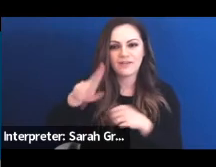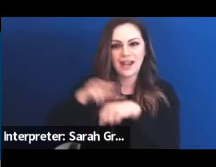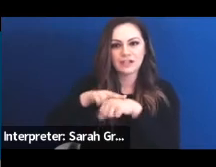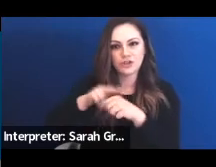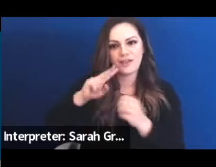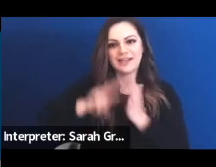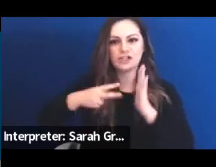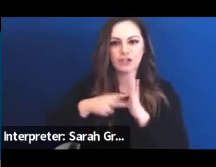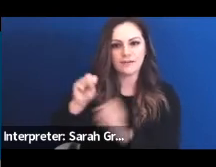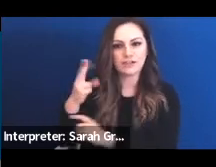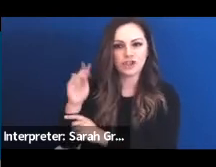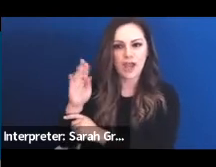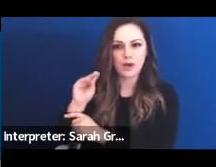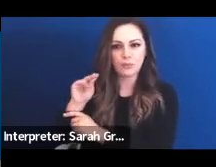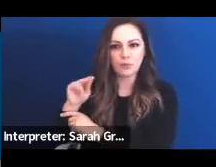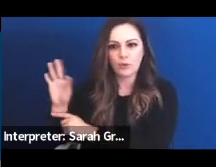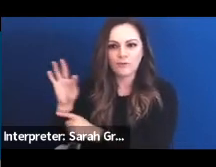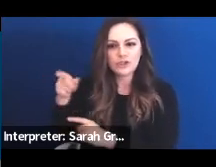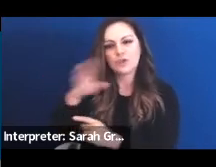of this exciting new movement.